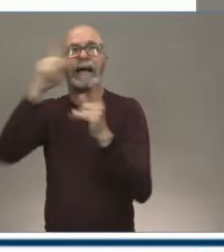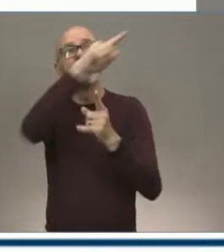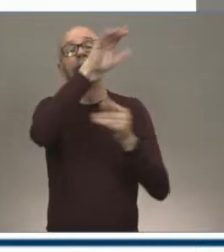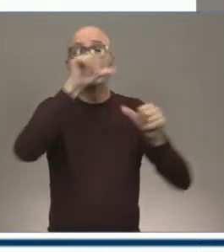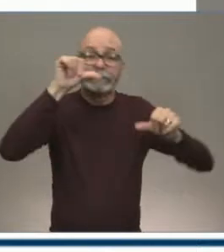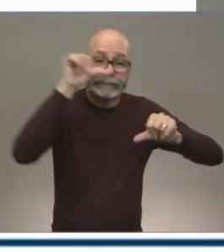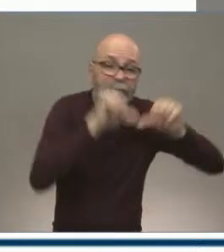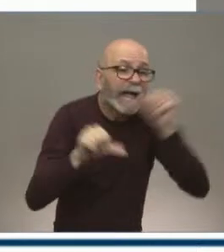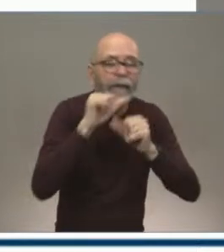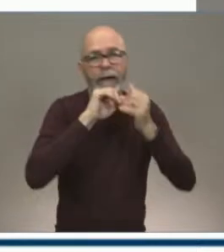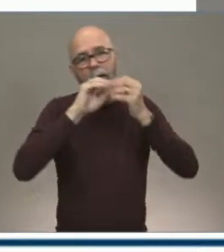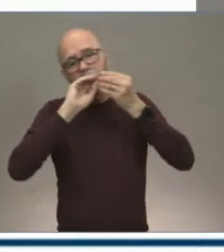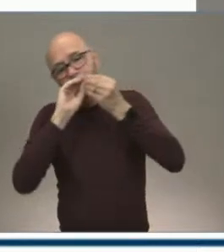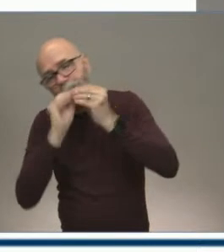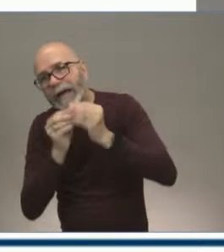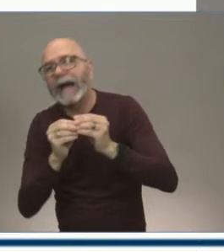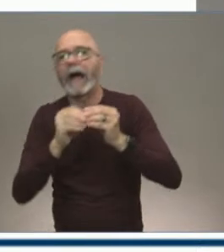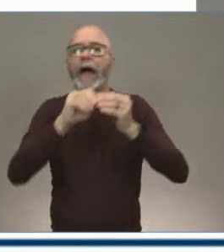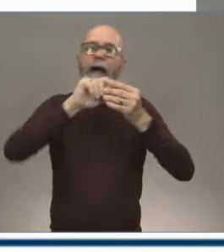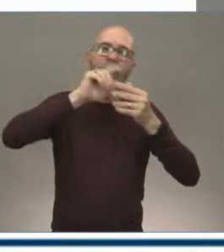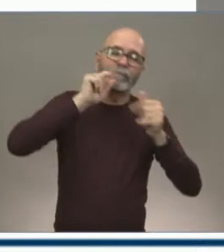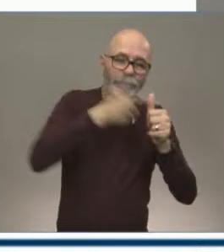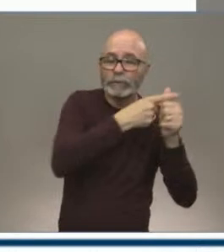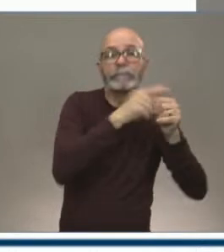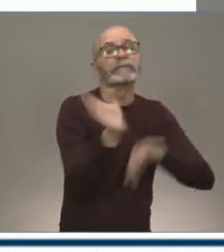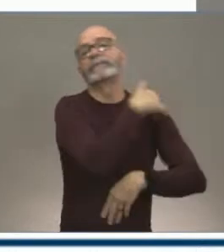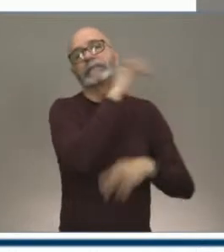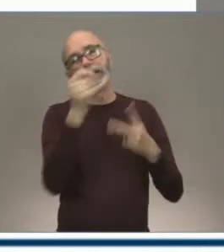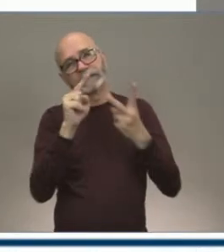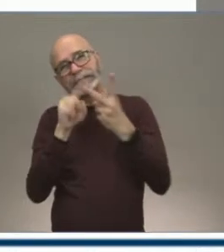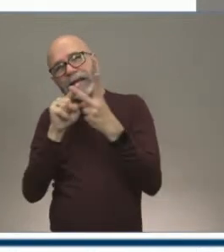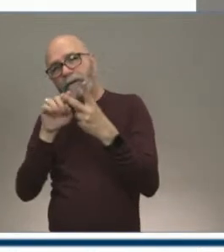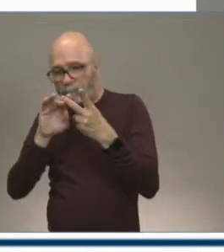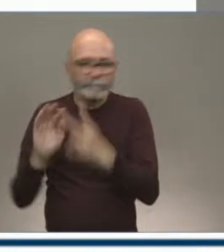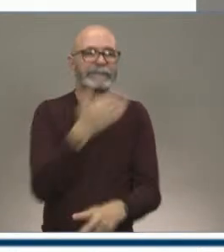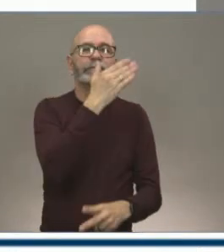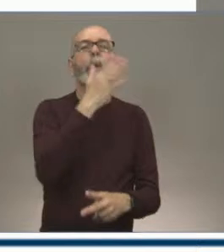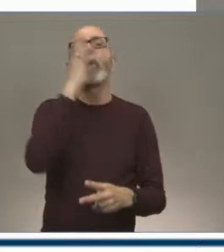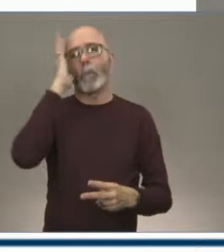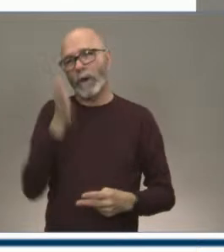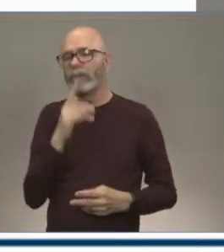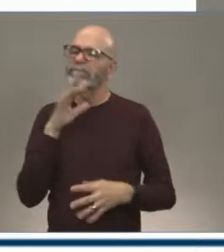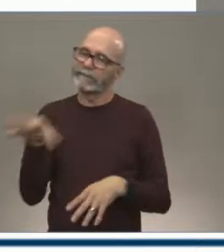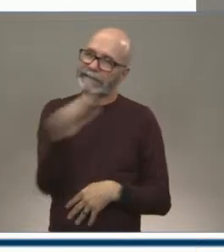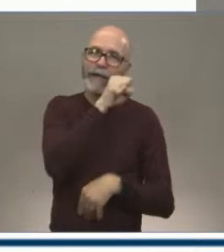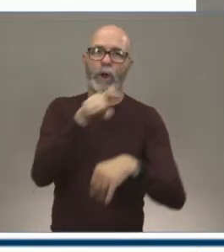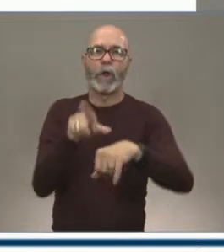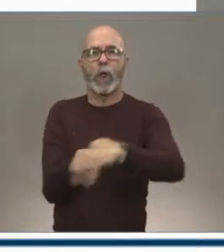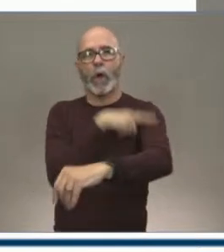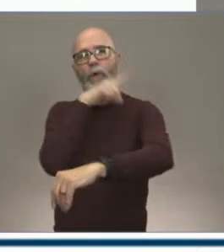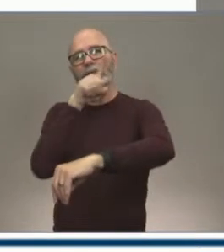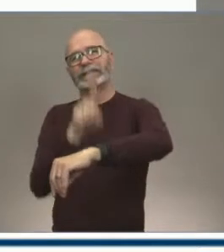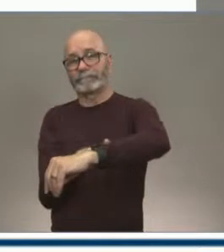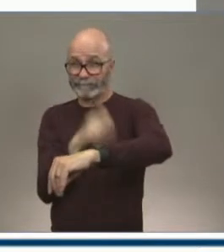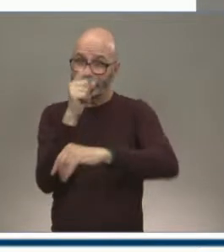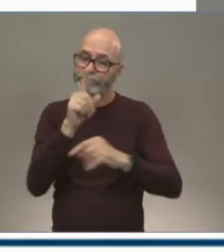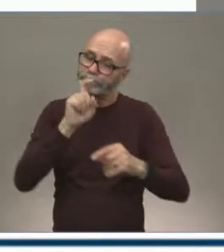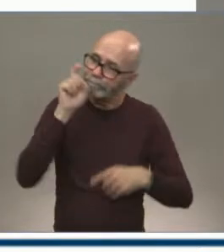on target to be able to give every Nova Scotian the opportunity for 2 doses of vaccine by the end of